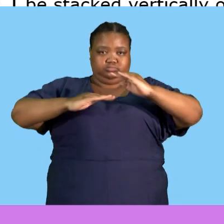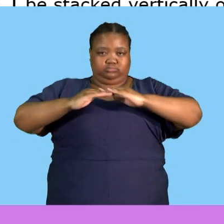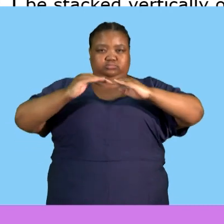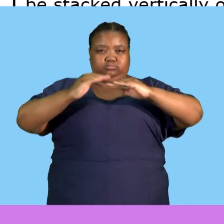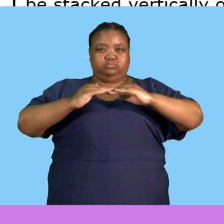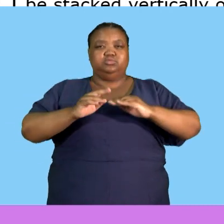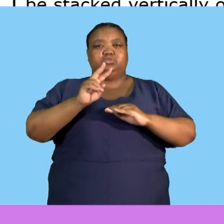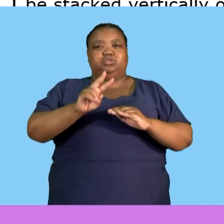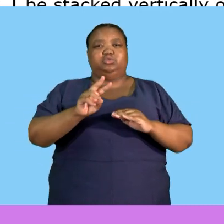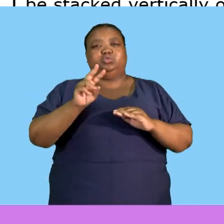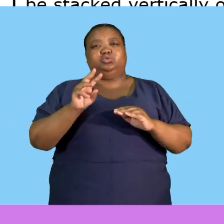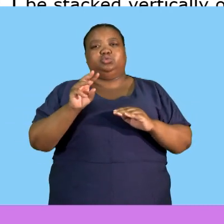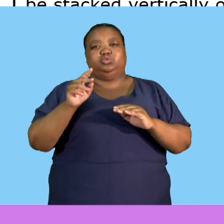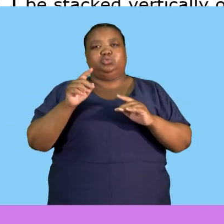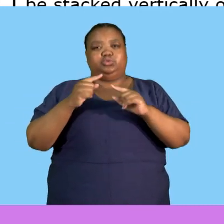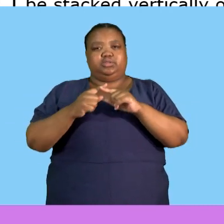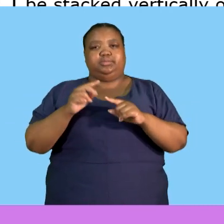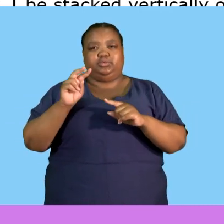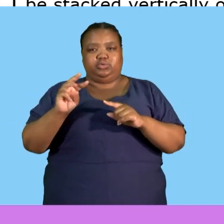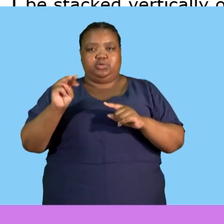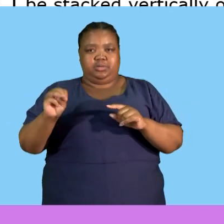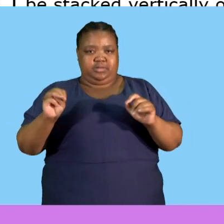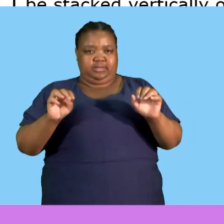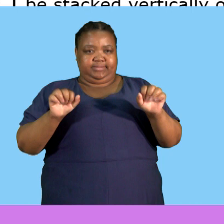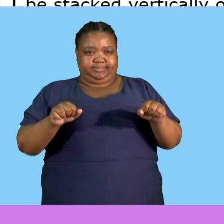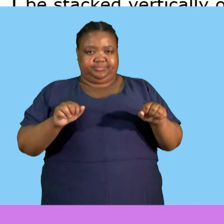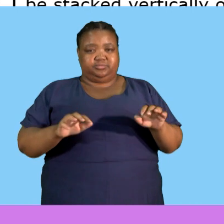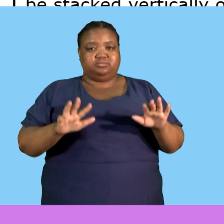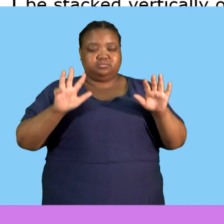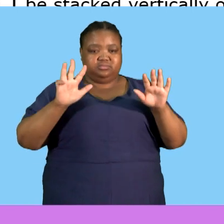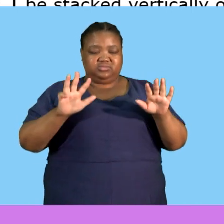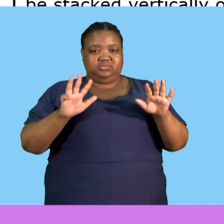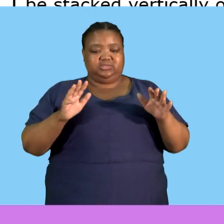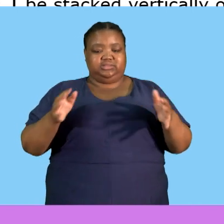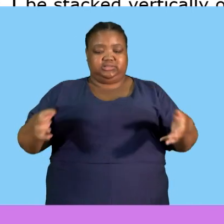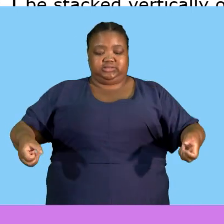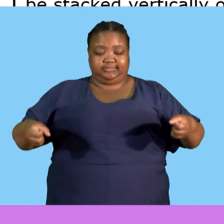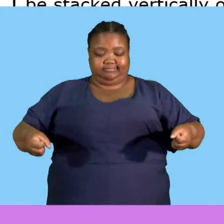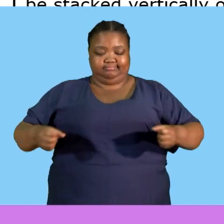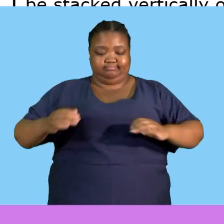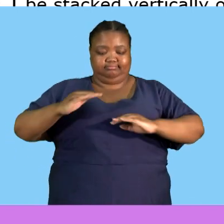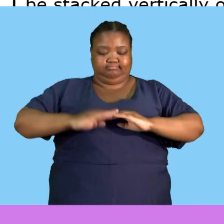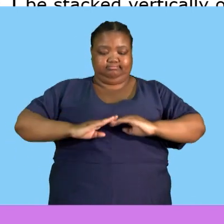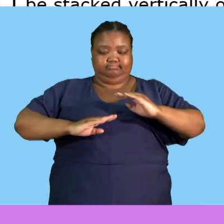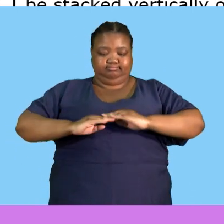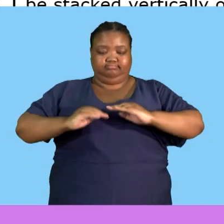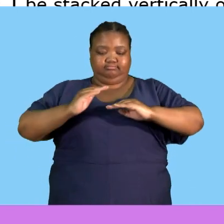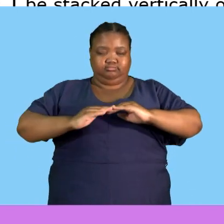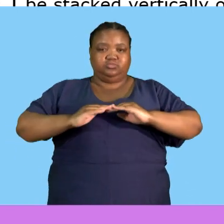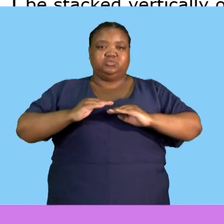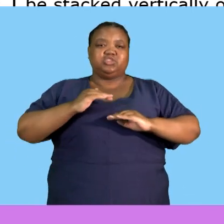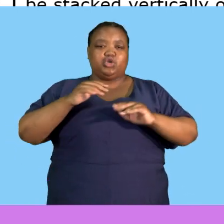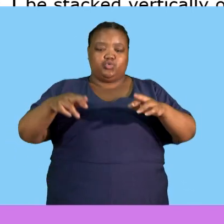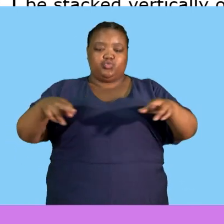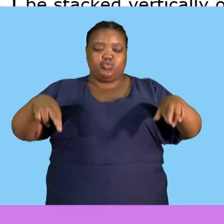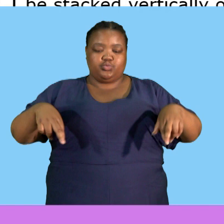is adequate, that it is enough, right, to stack the 9 crates. So now we have to verify